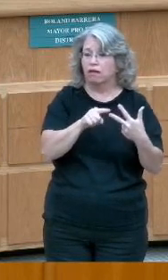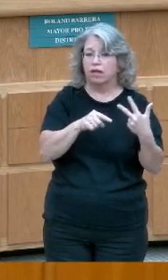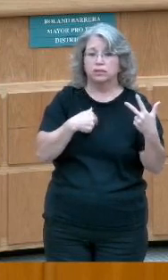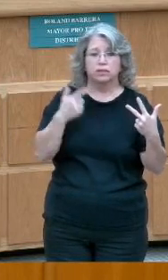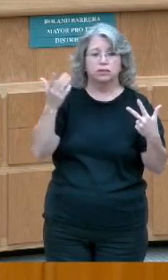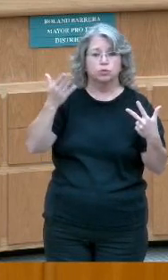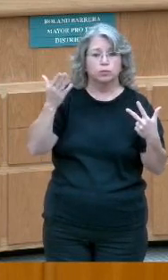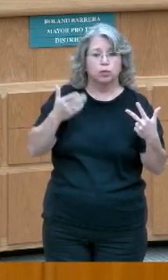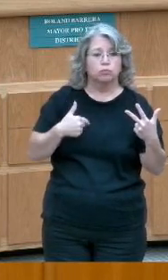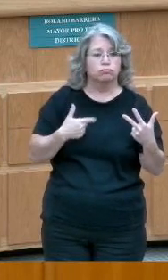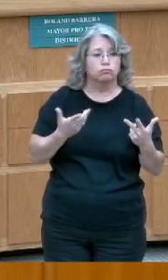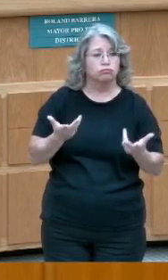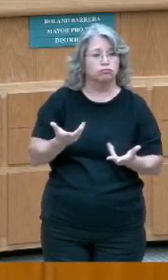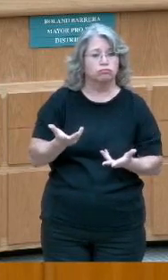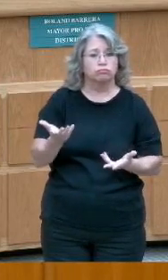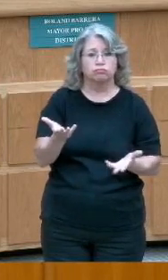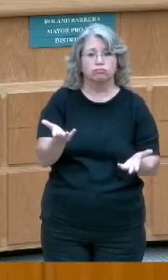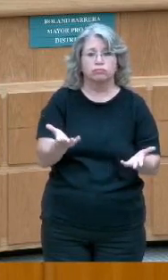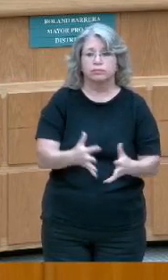Rodriguez.